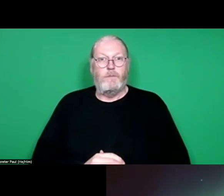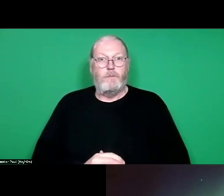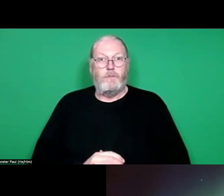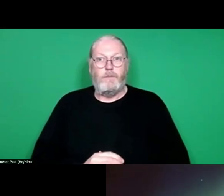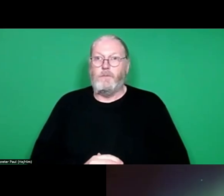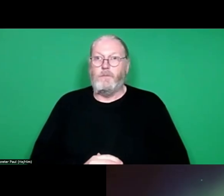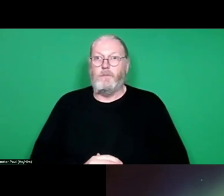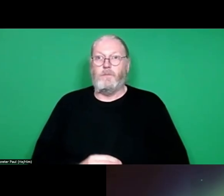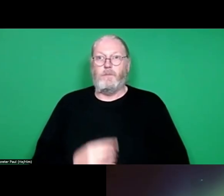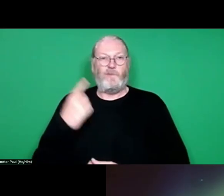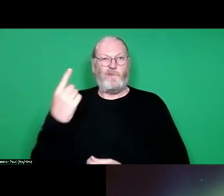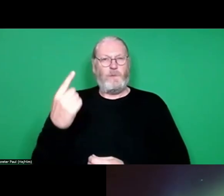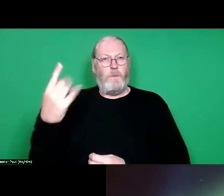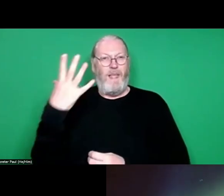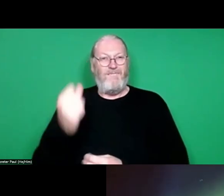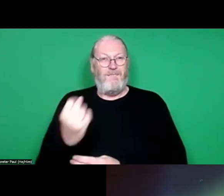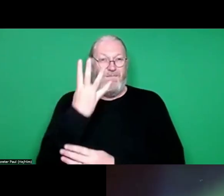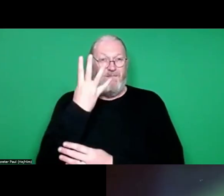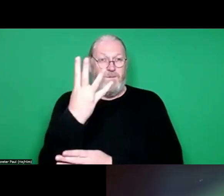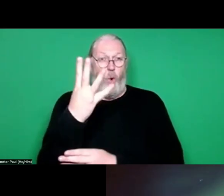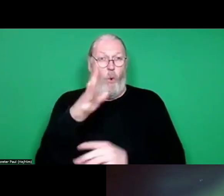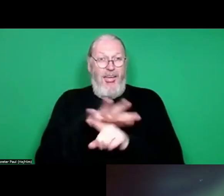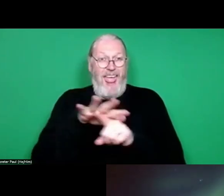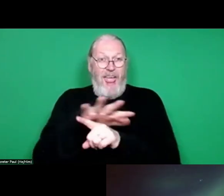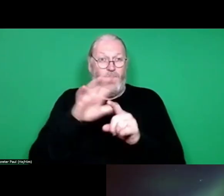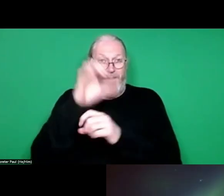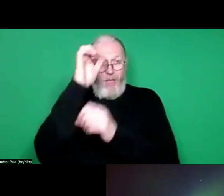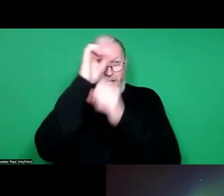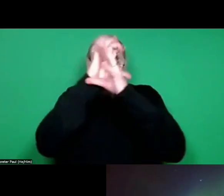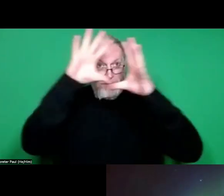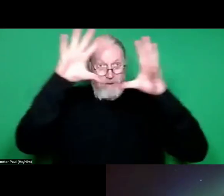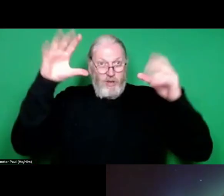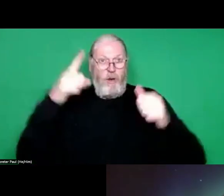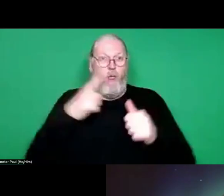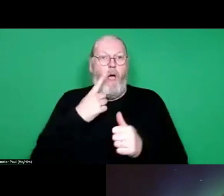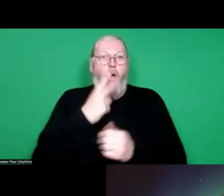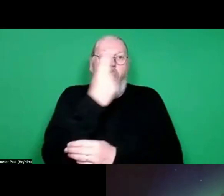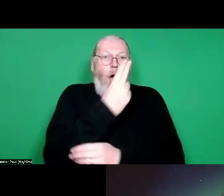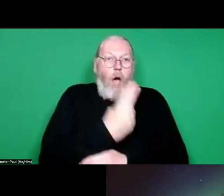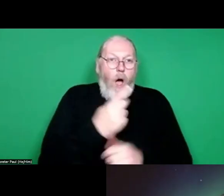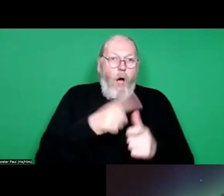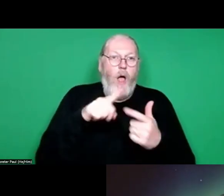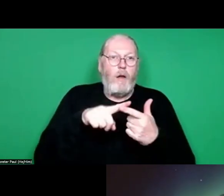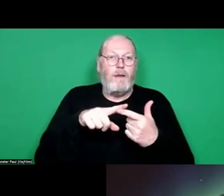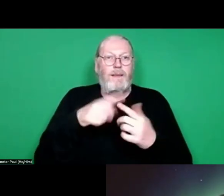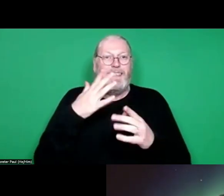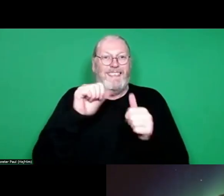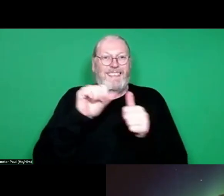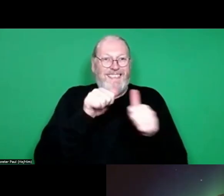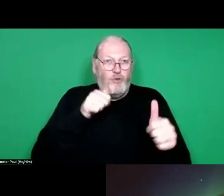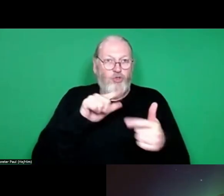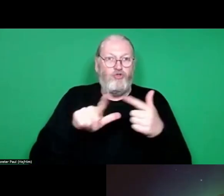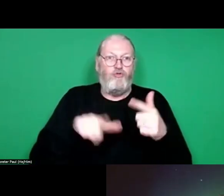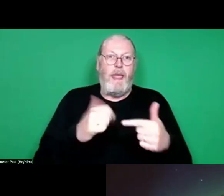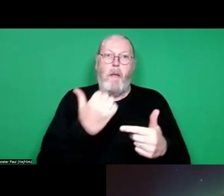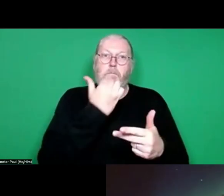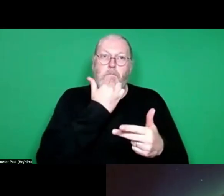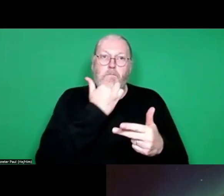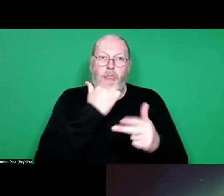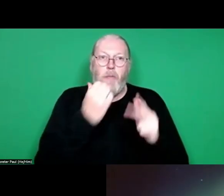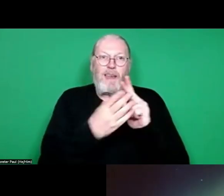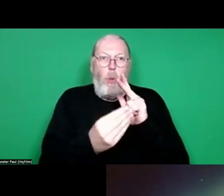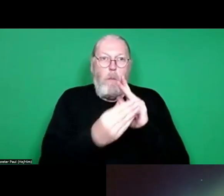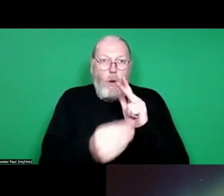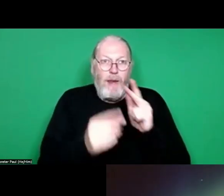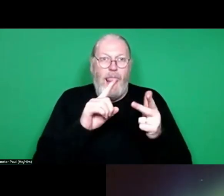four overlapping areas of experience: fine art, post-conceptual practice, industry work in mathematical modelling, coding and